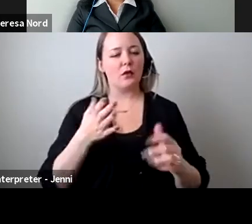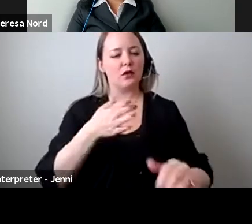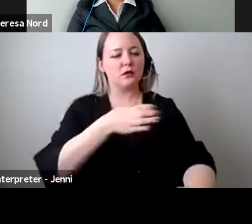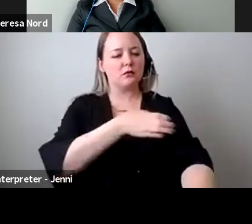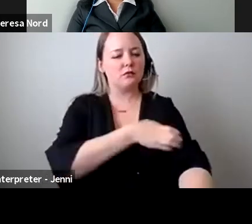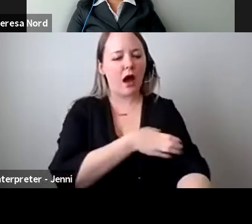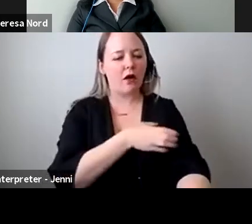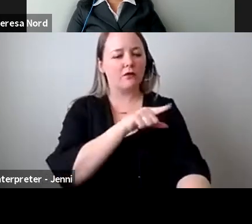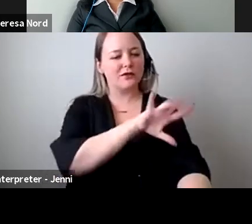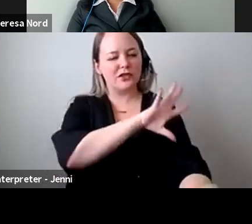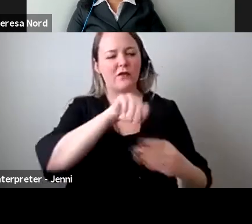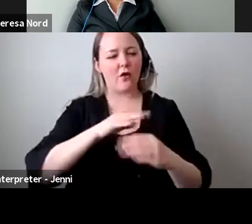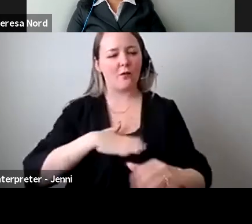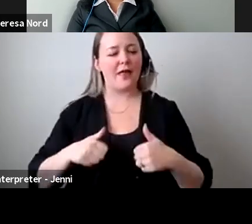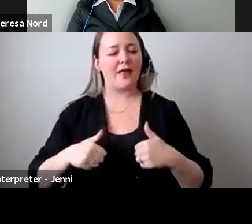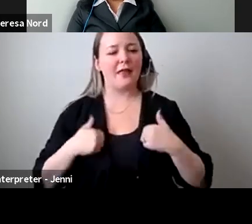life.